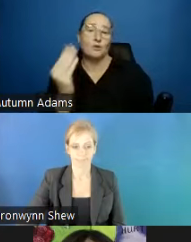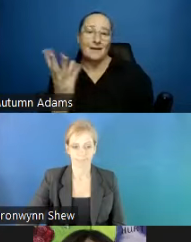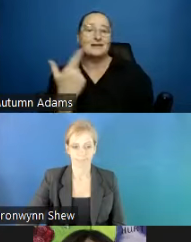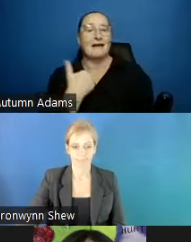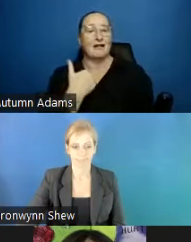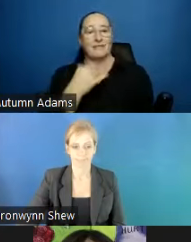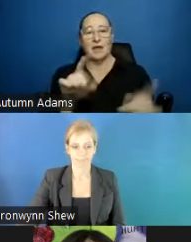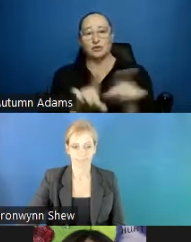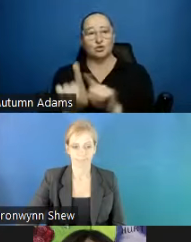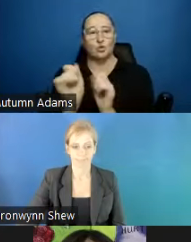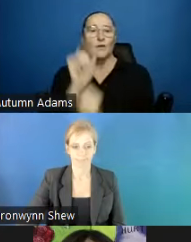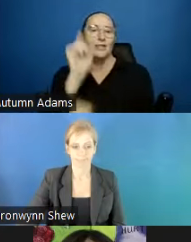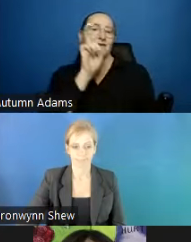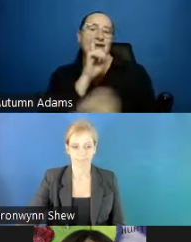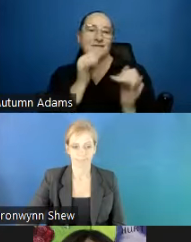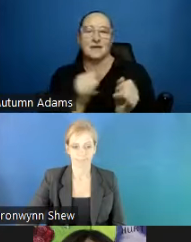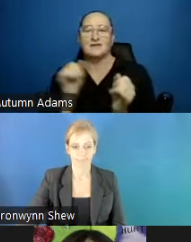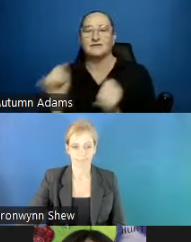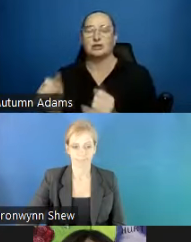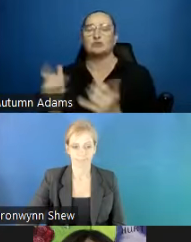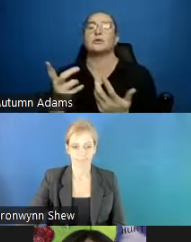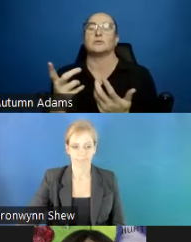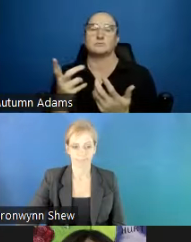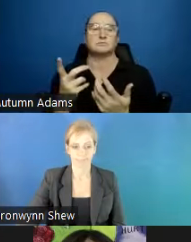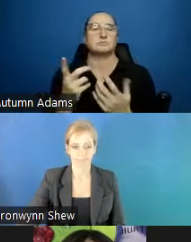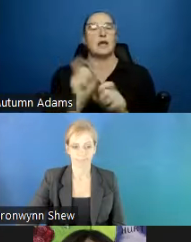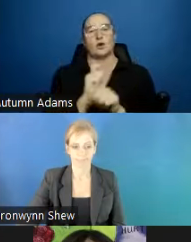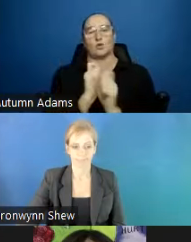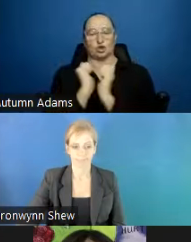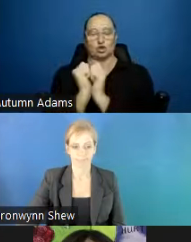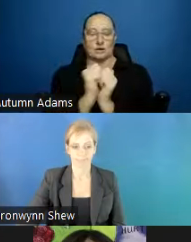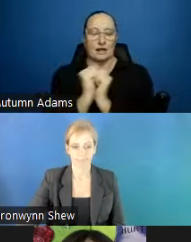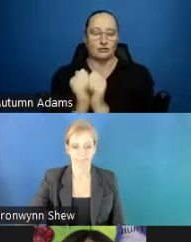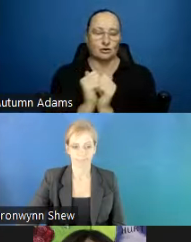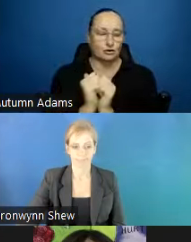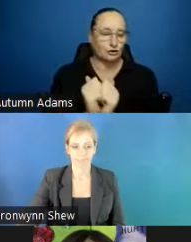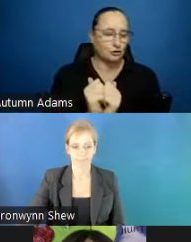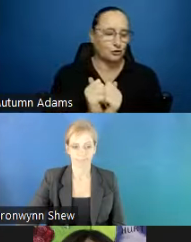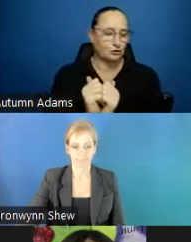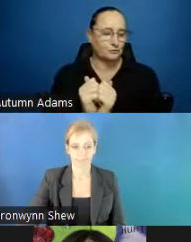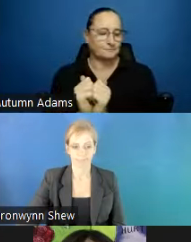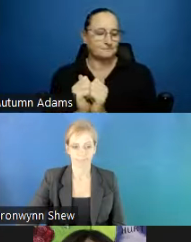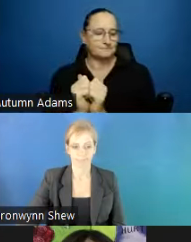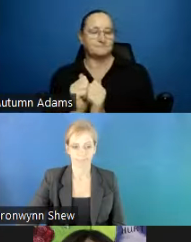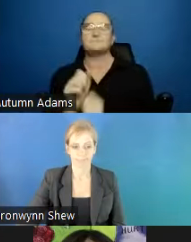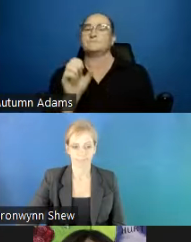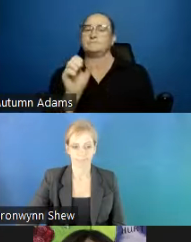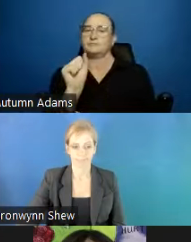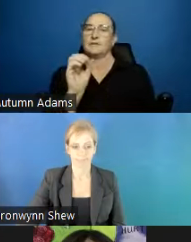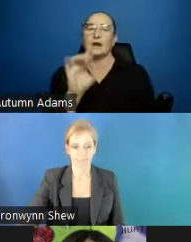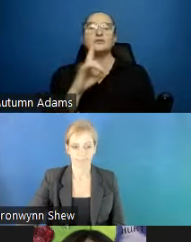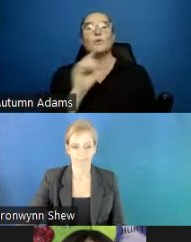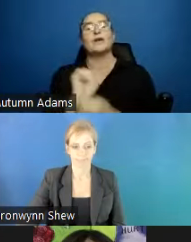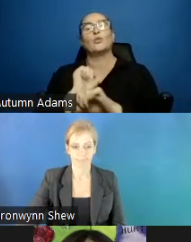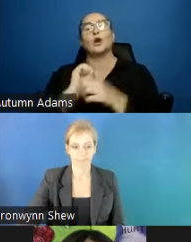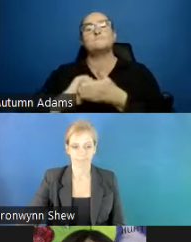our deaf individual resources and work together. And so that we can work together to develop